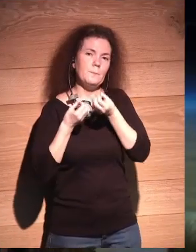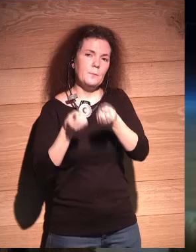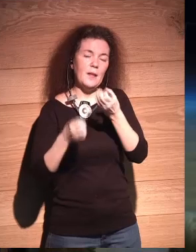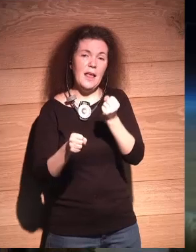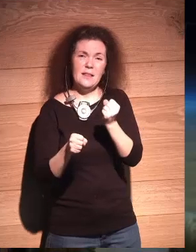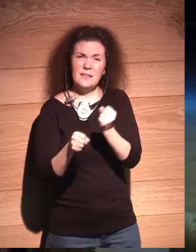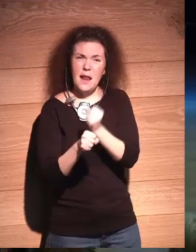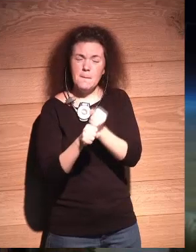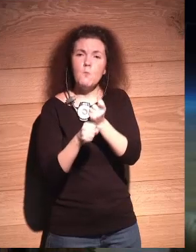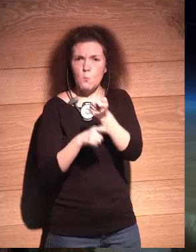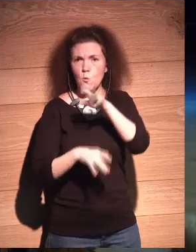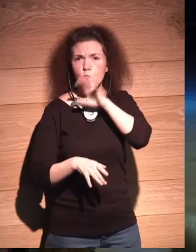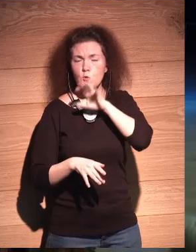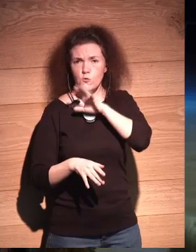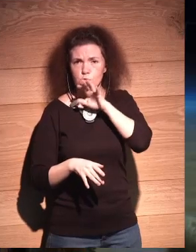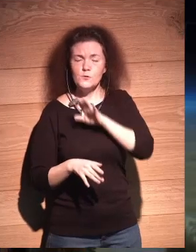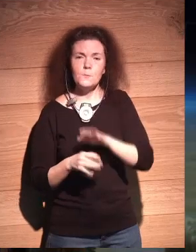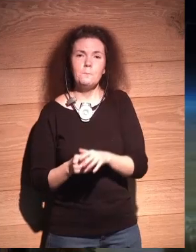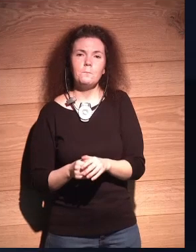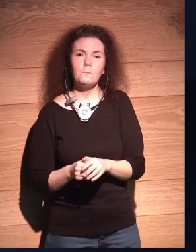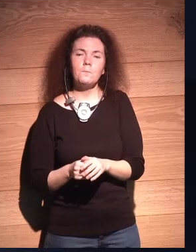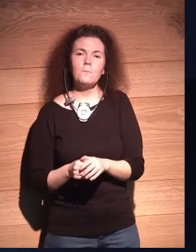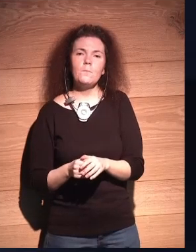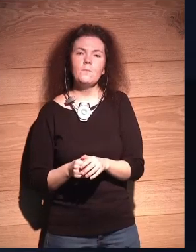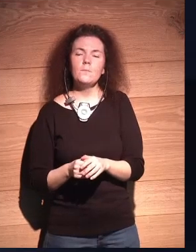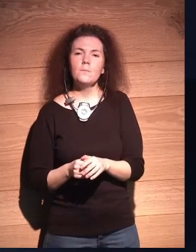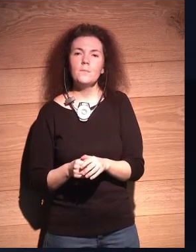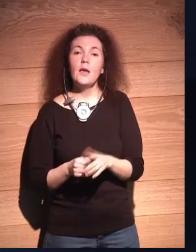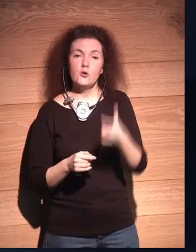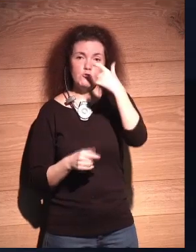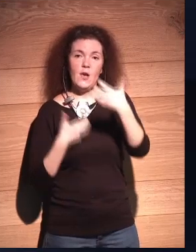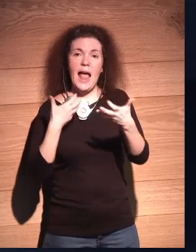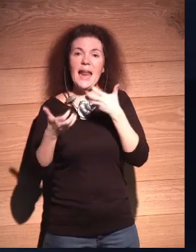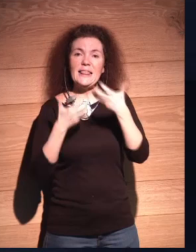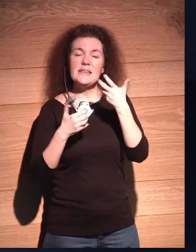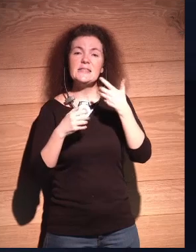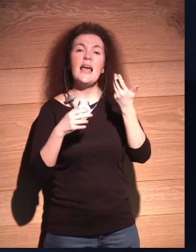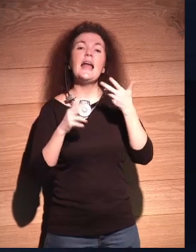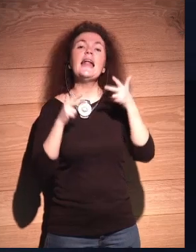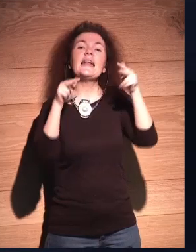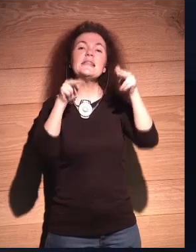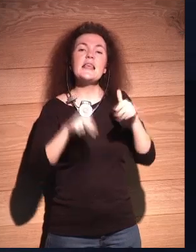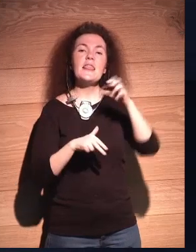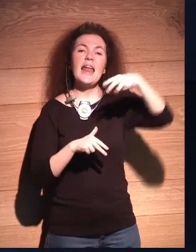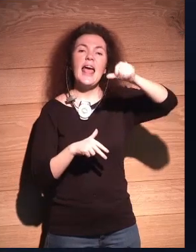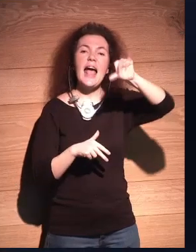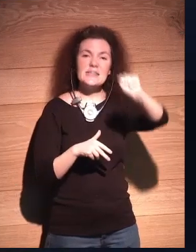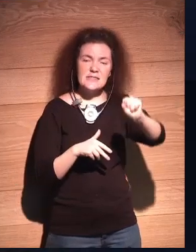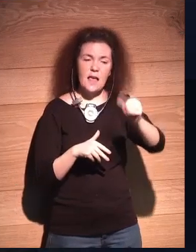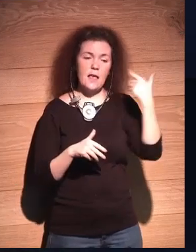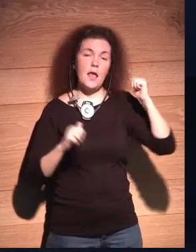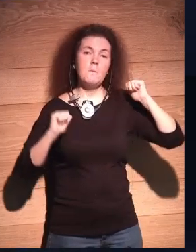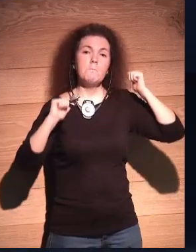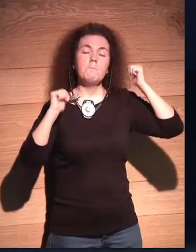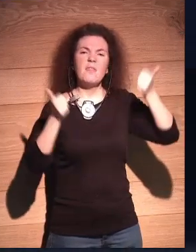had, which was artist in residence at NASA. Now, this had a very strange start. I was having a very bad day in